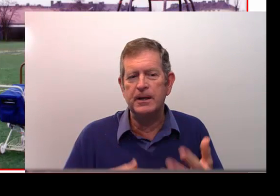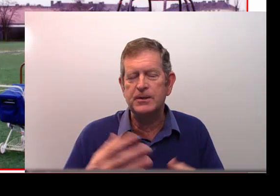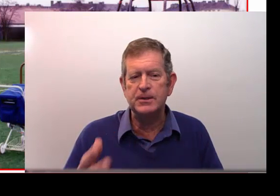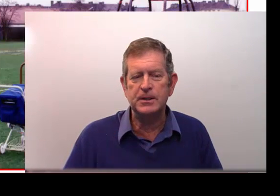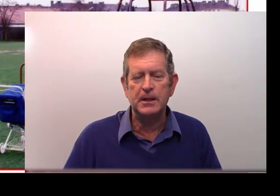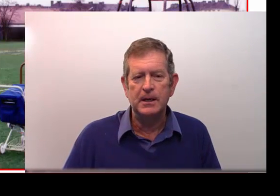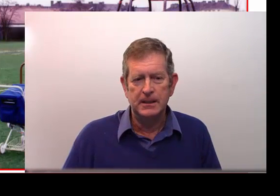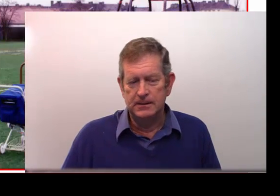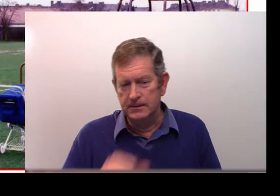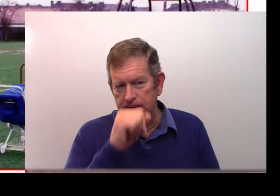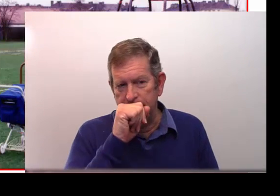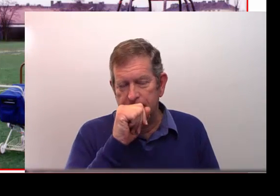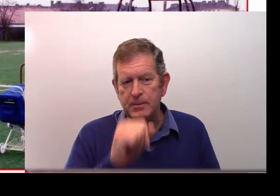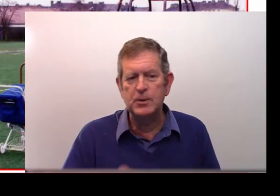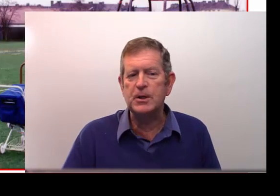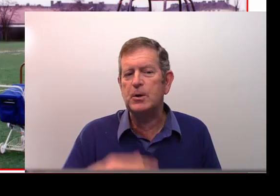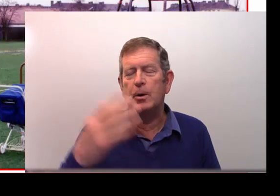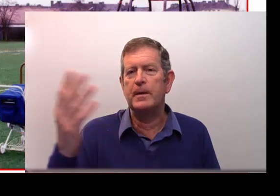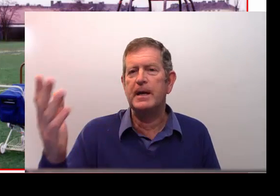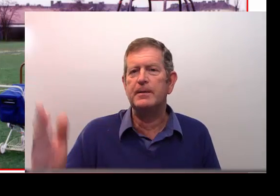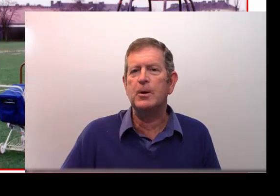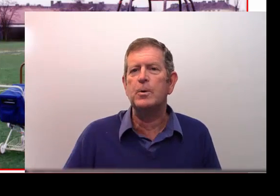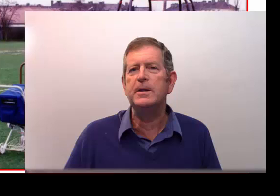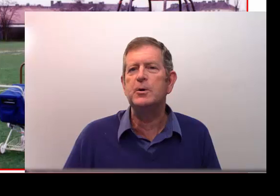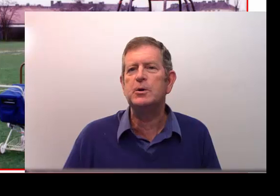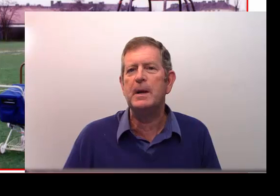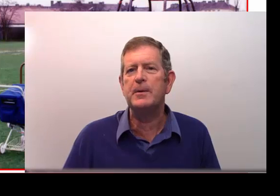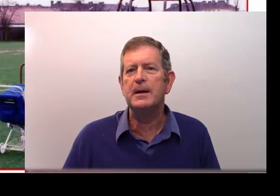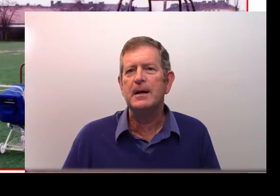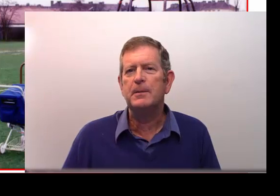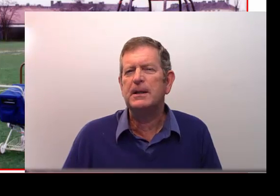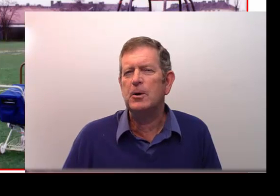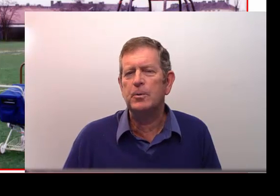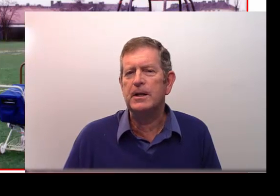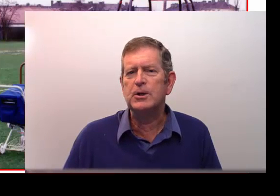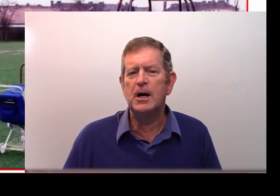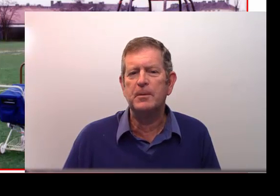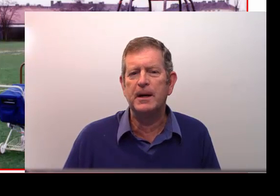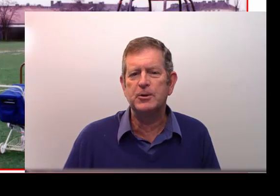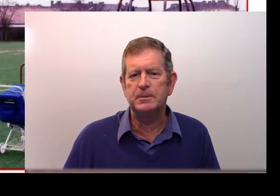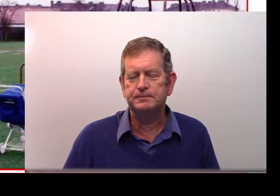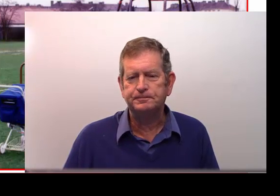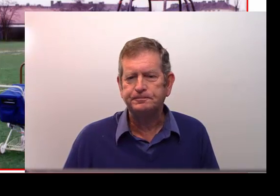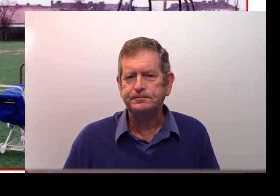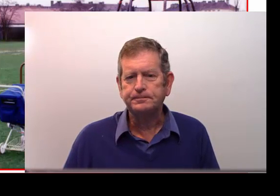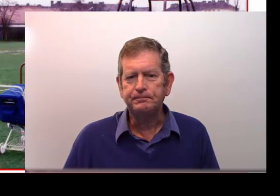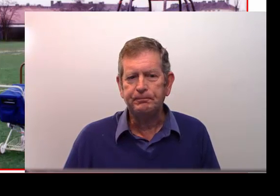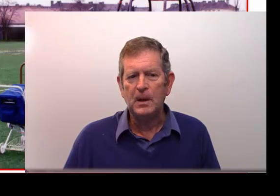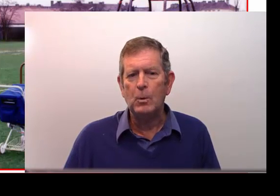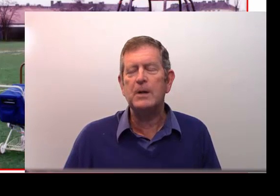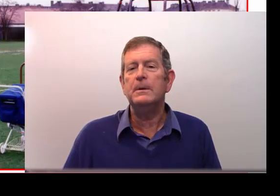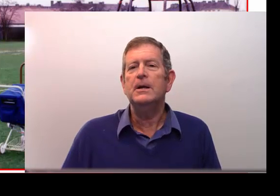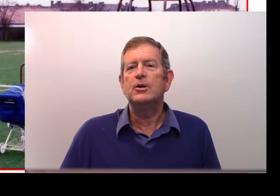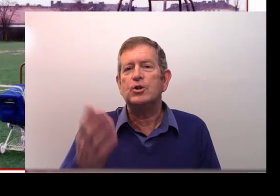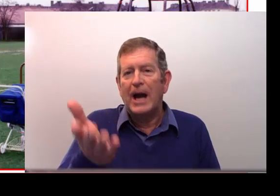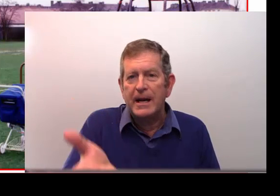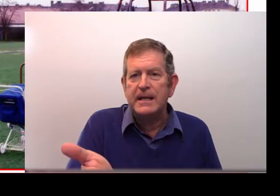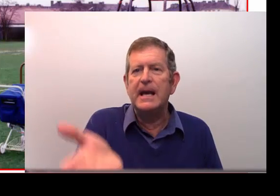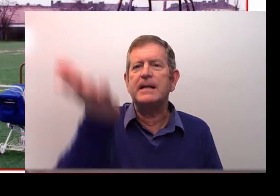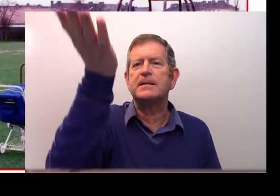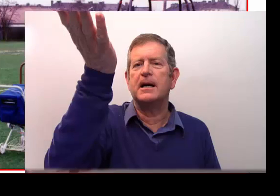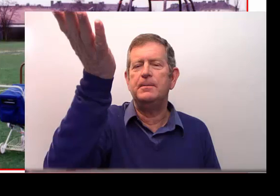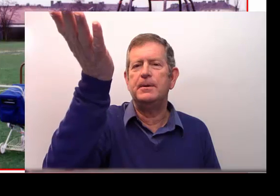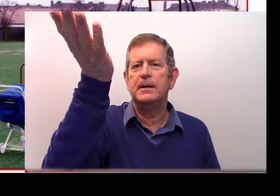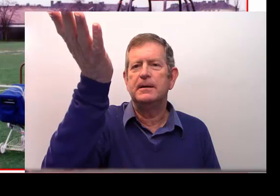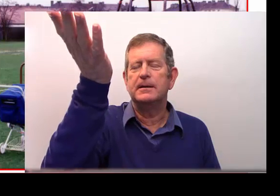play, or they listen to to music, or they read the newspaper, but they don't really talk much. Well,